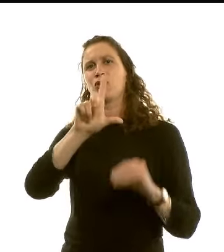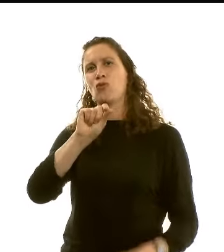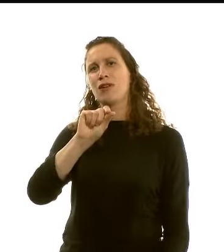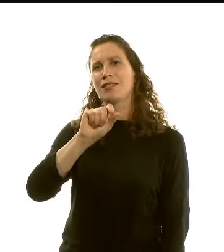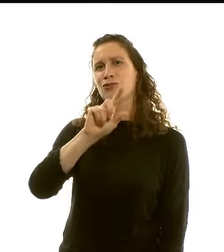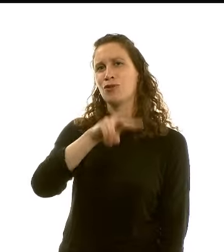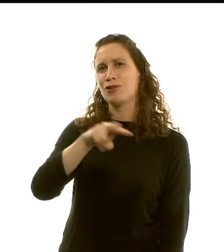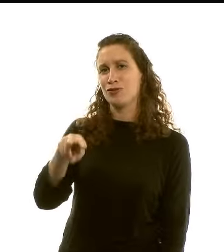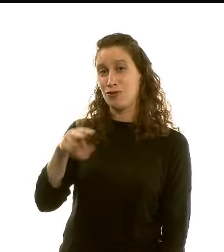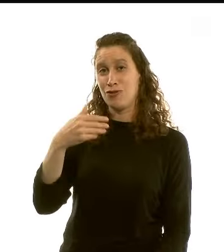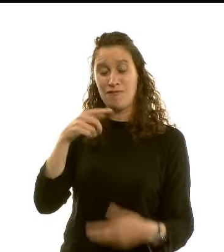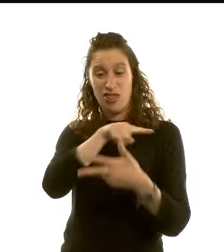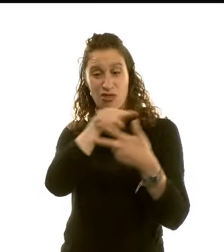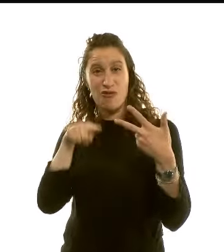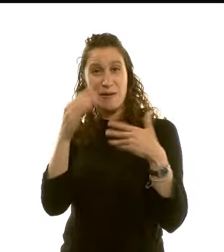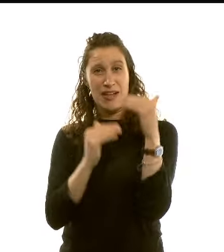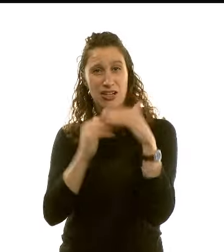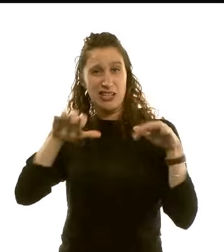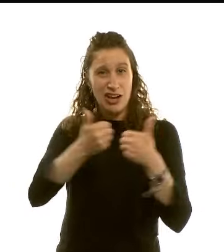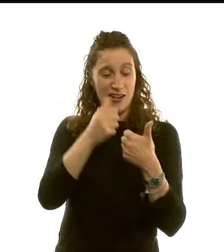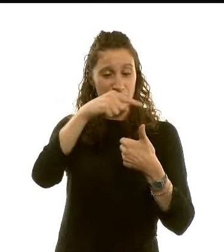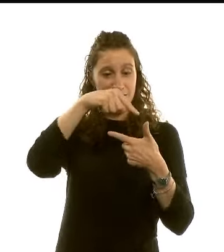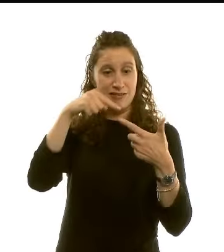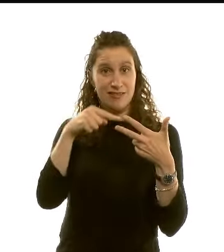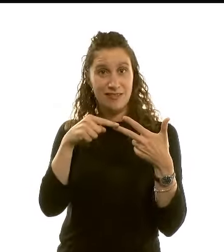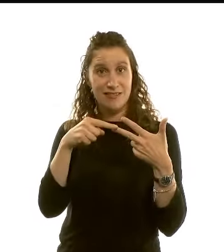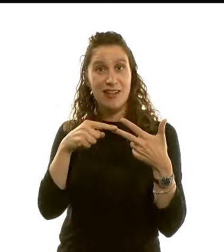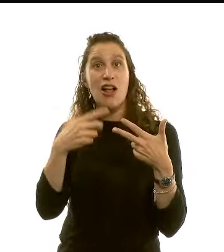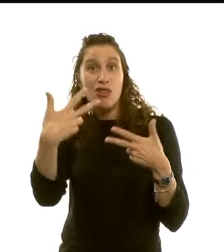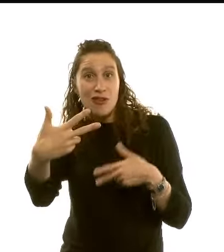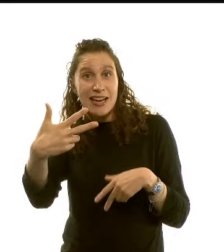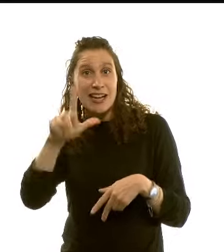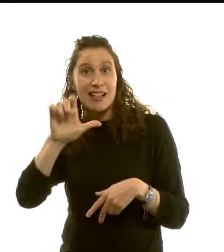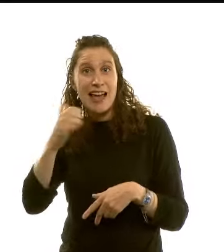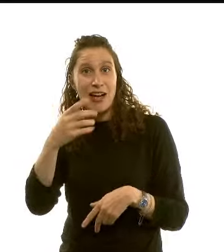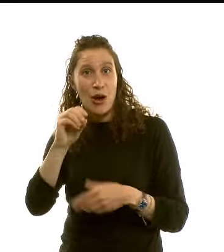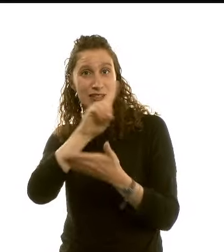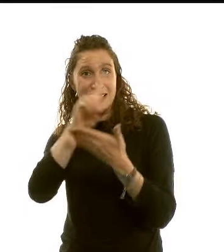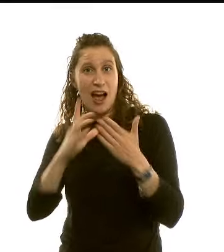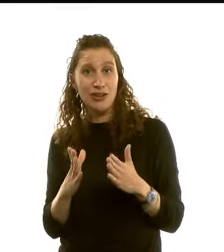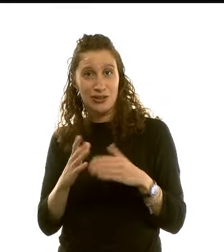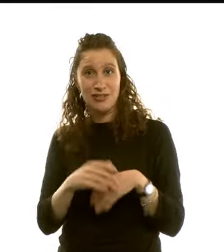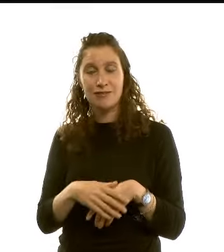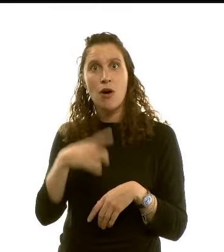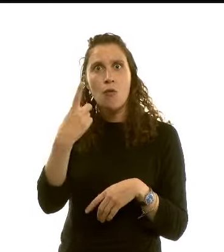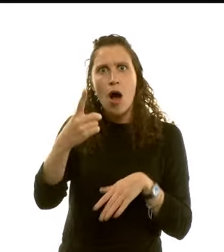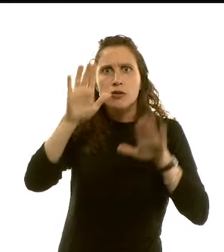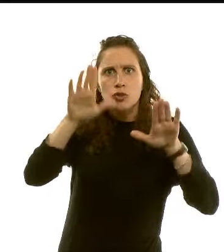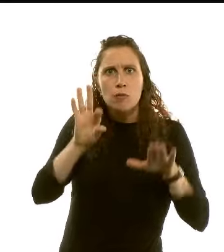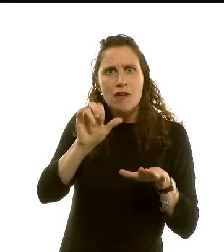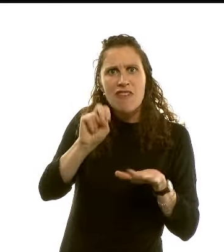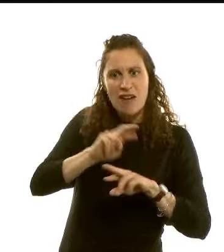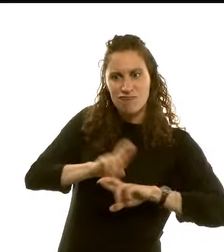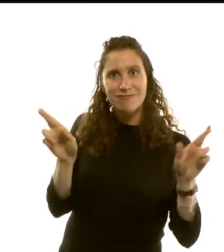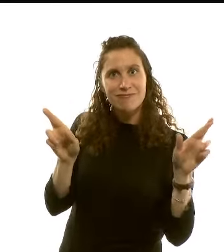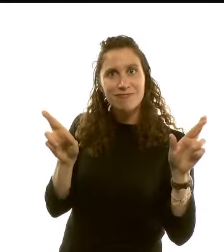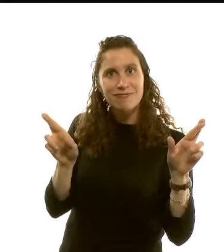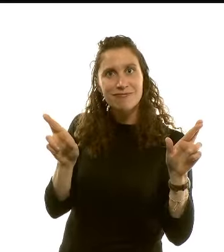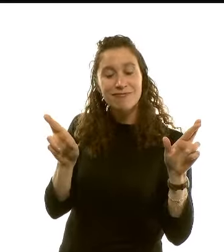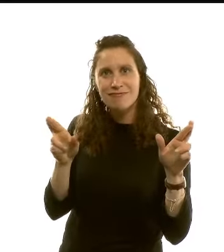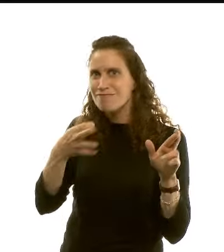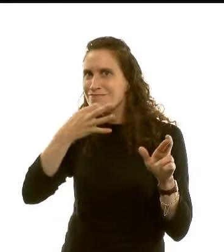3 building challenges with 3 Lego designers and 1 superfan who's ready to go. Coming right